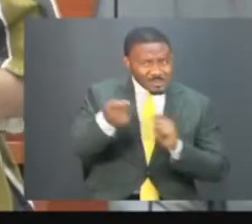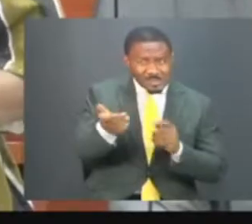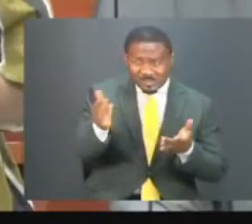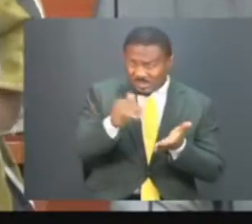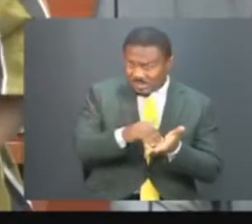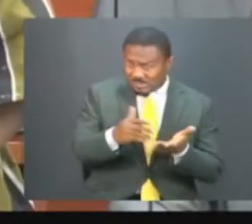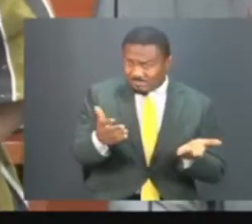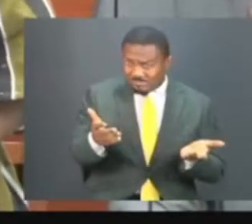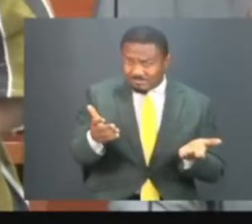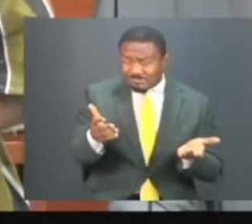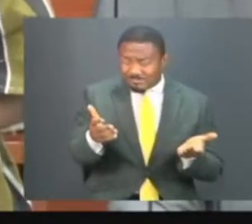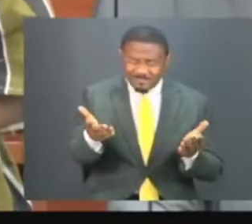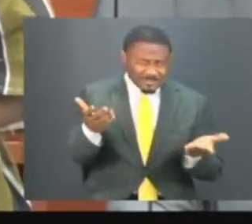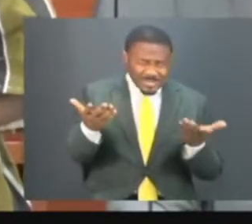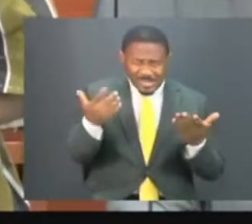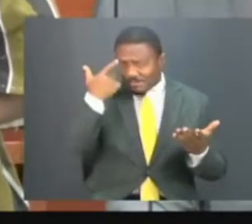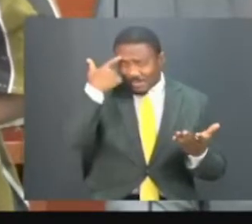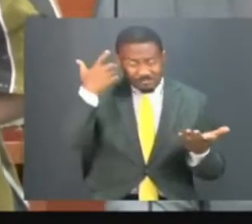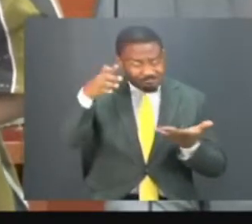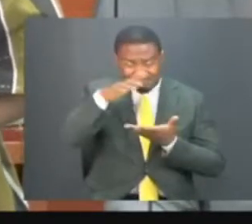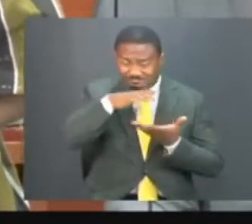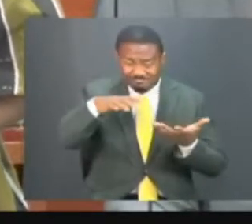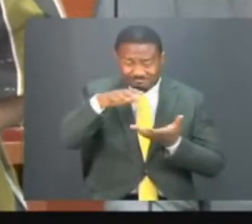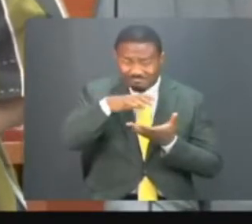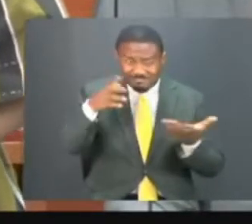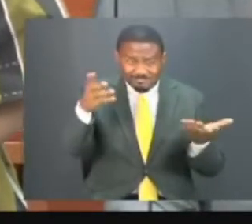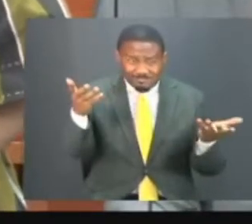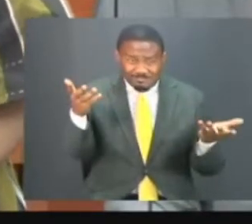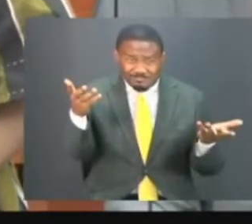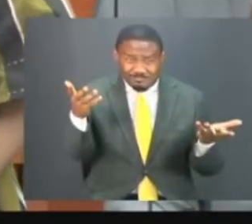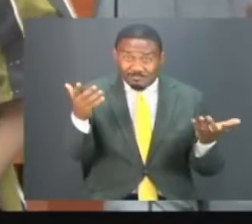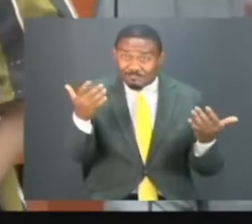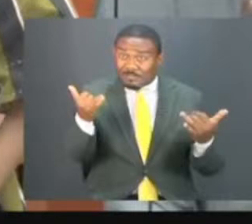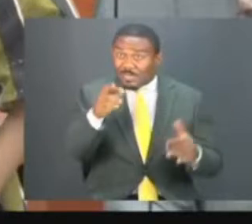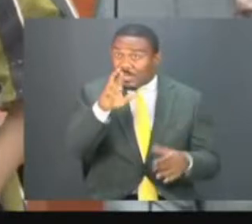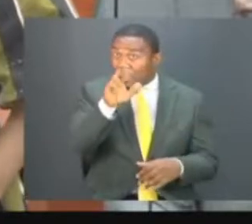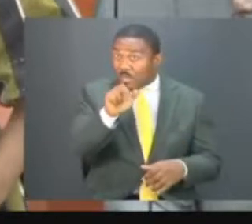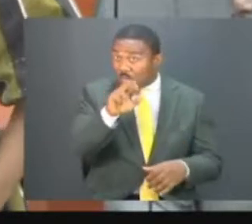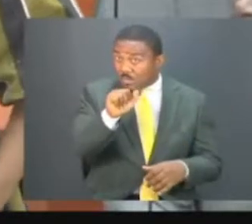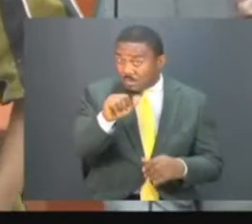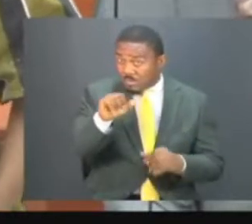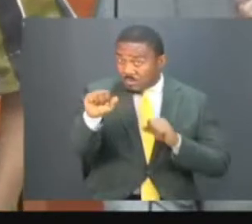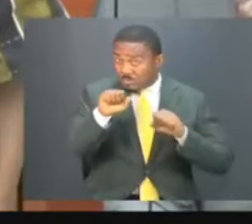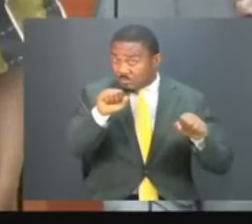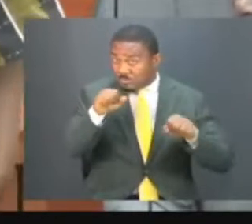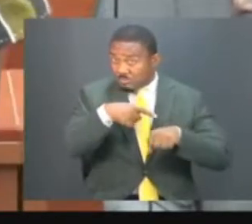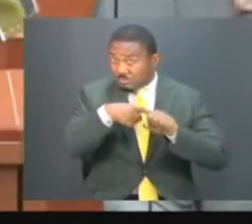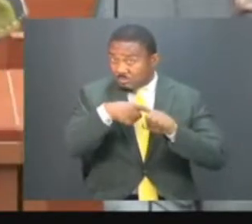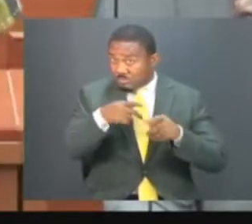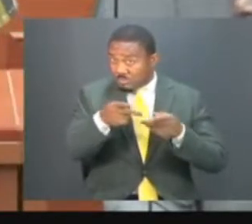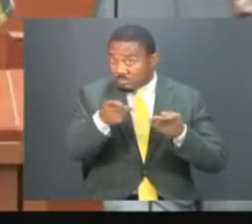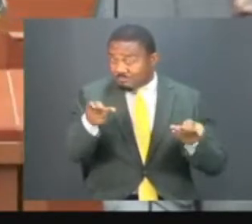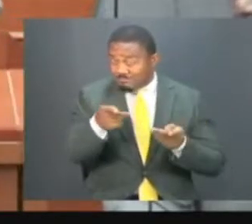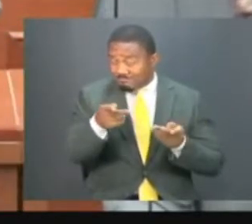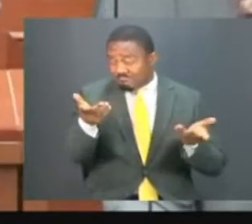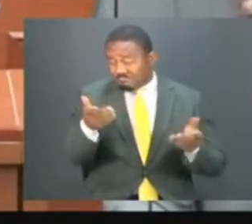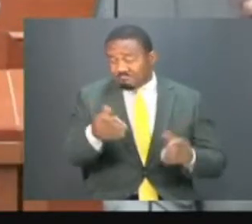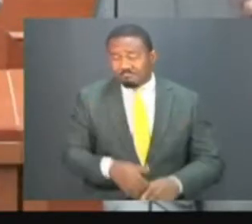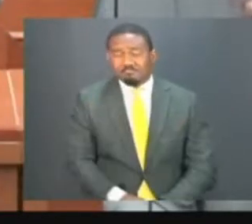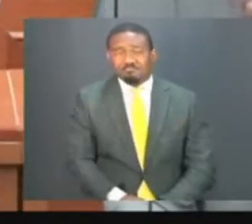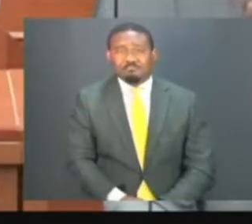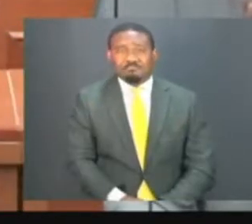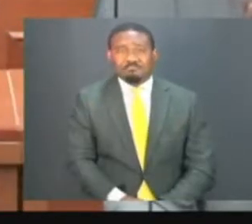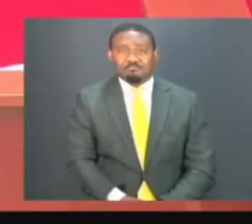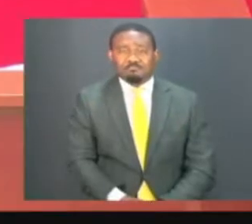was changed again. Now Accra Sports Stadium from Ohenijan. Hey. So, table